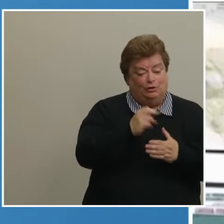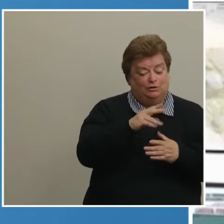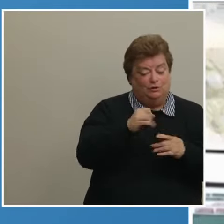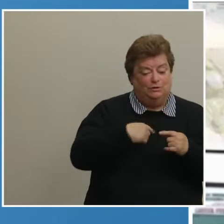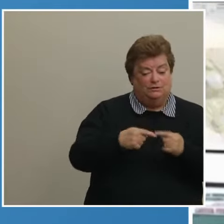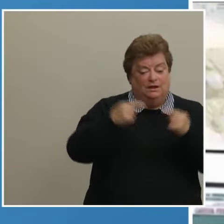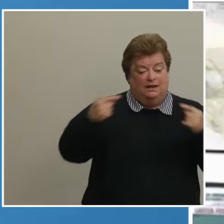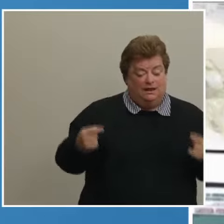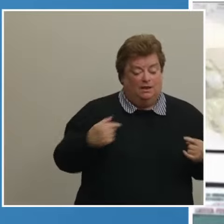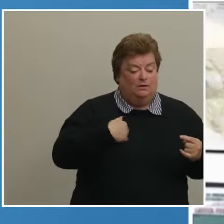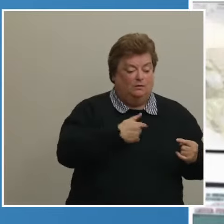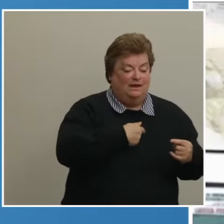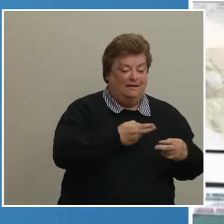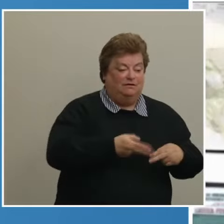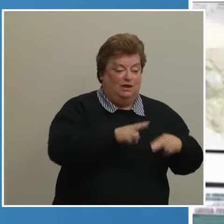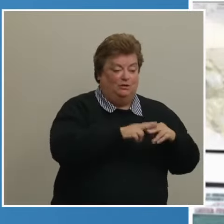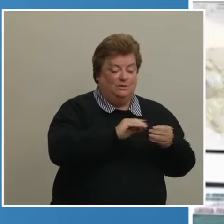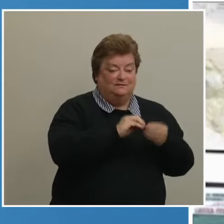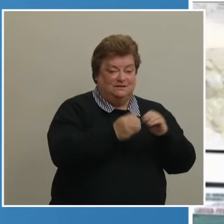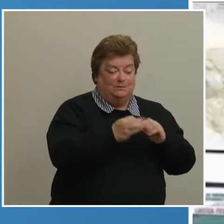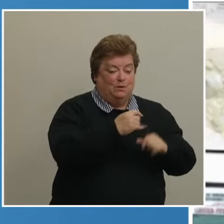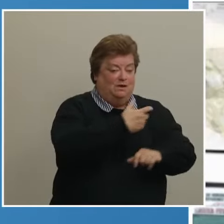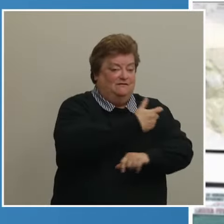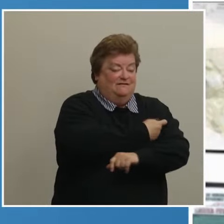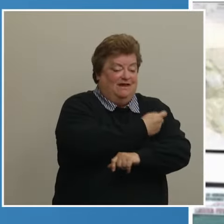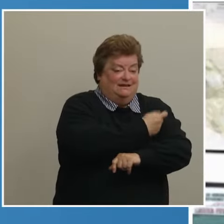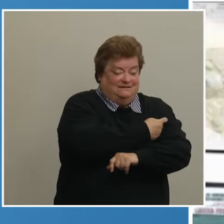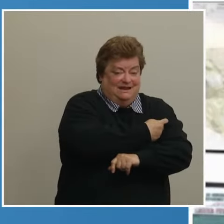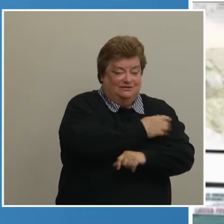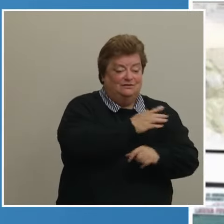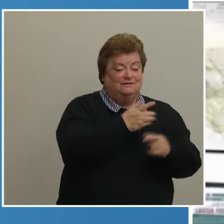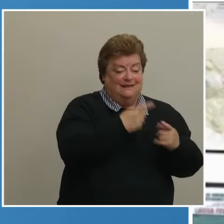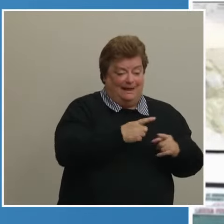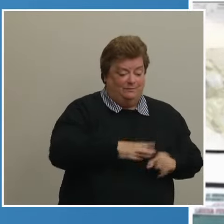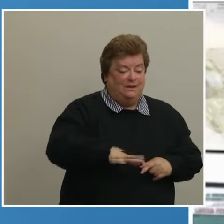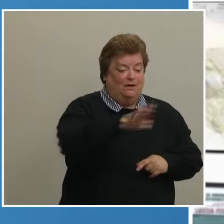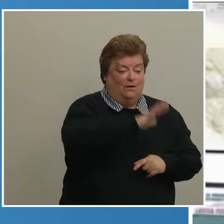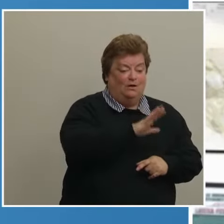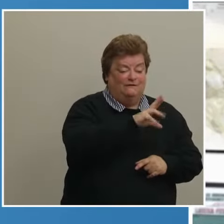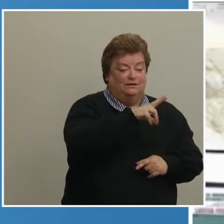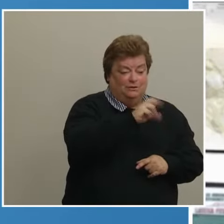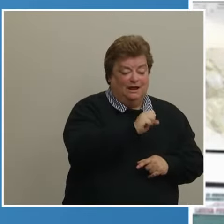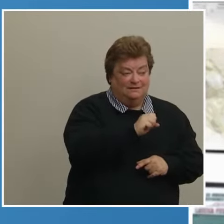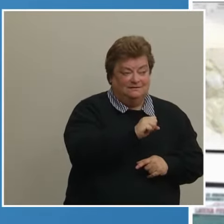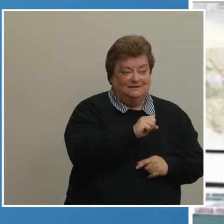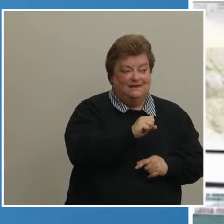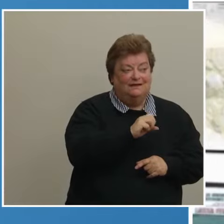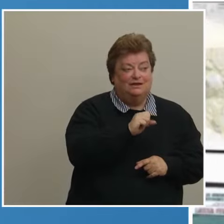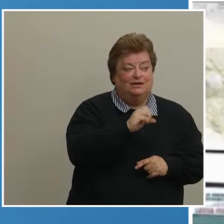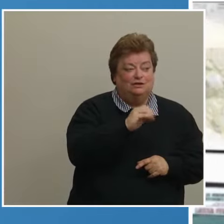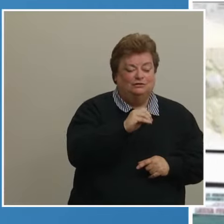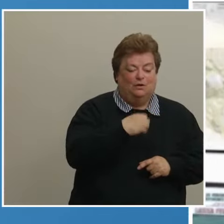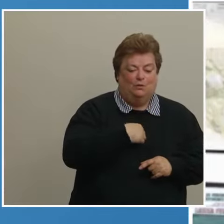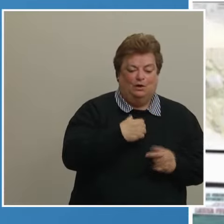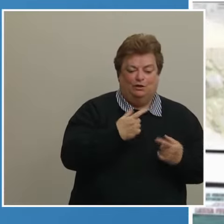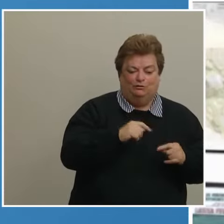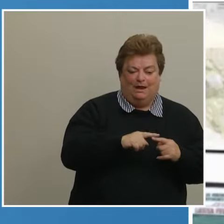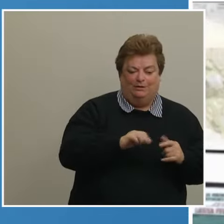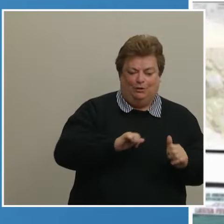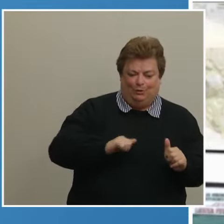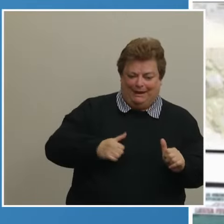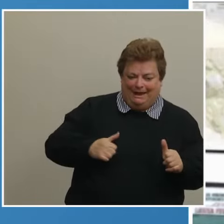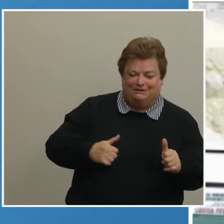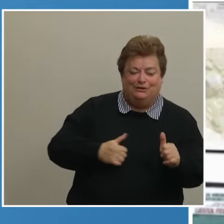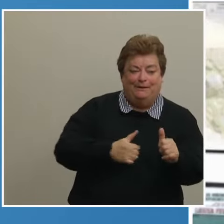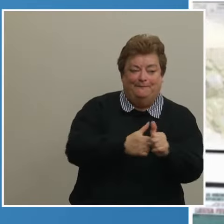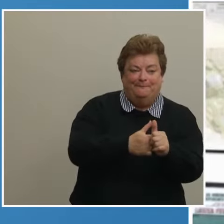increasing vaccinations across the state and across the country. But we are playing a bit of catch up in that